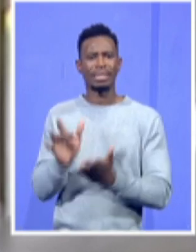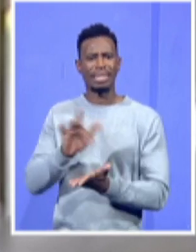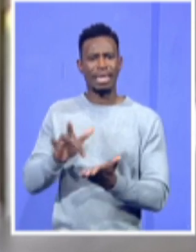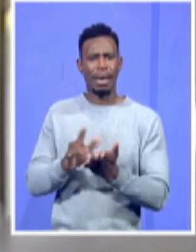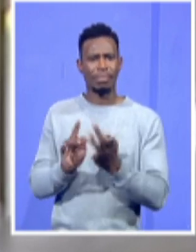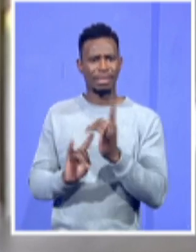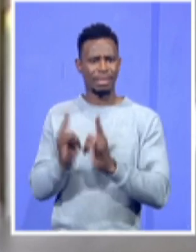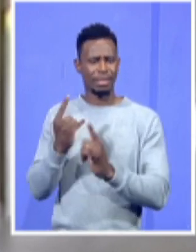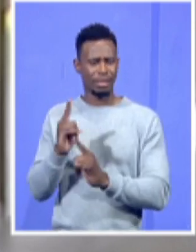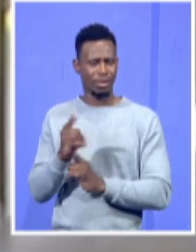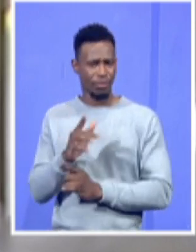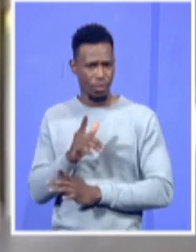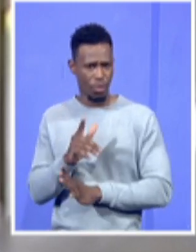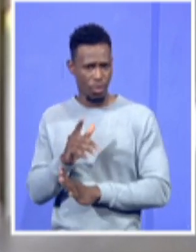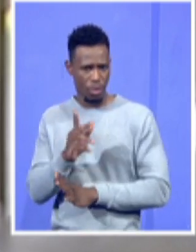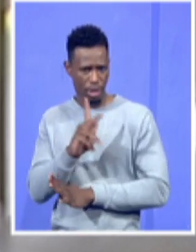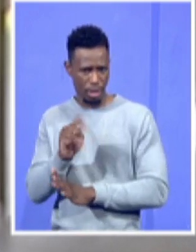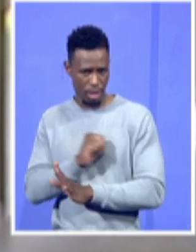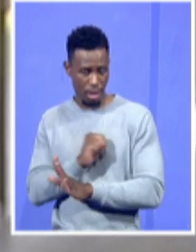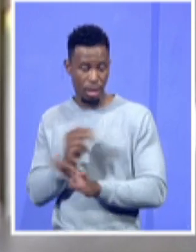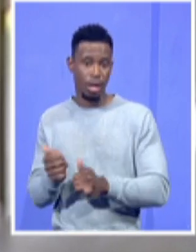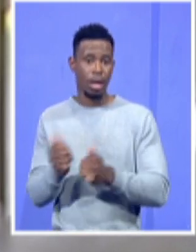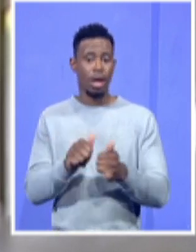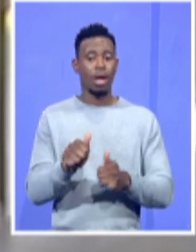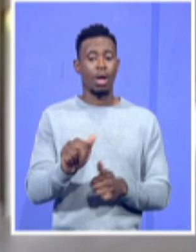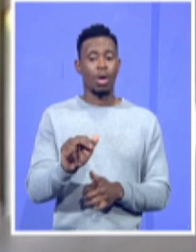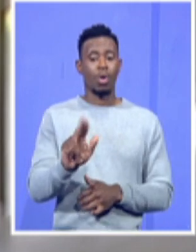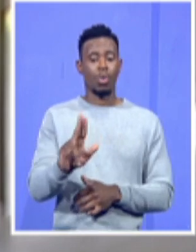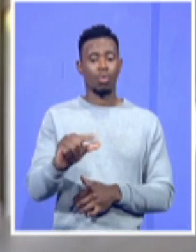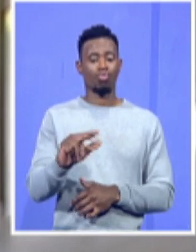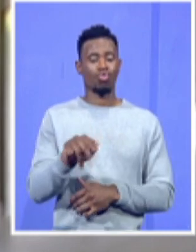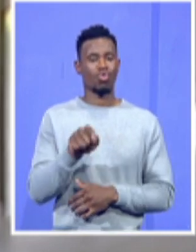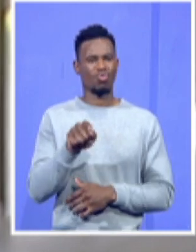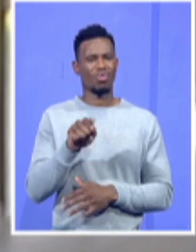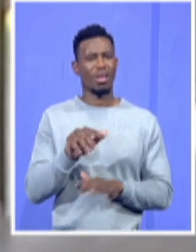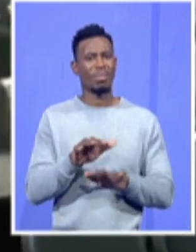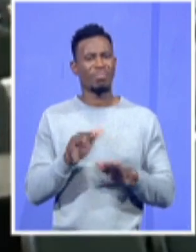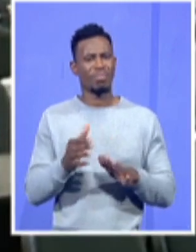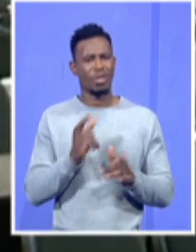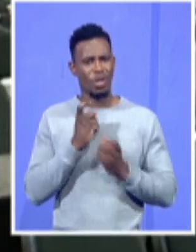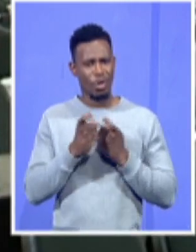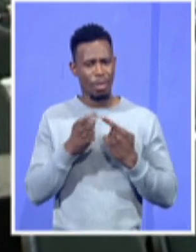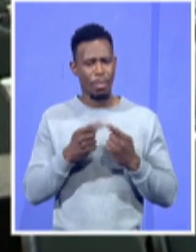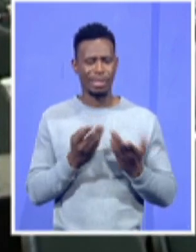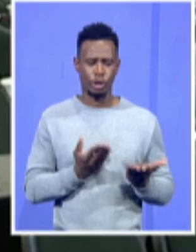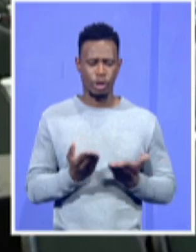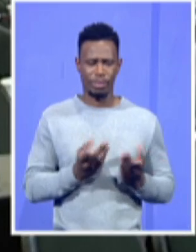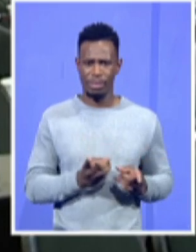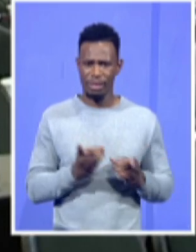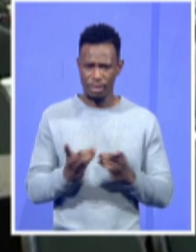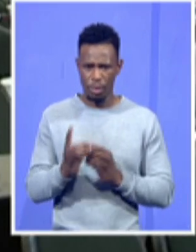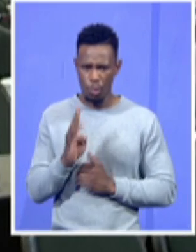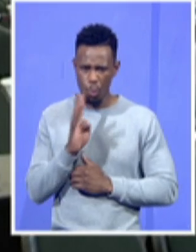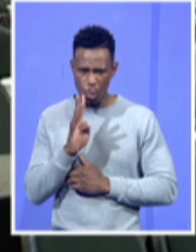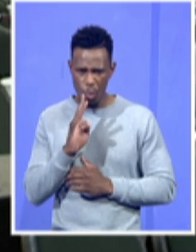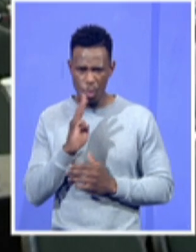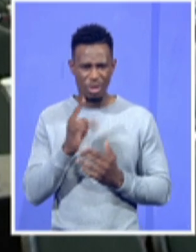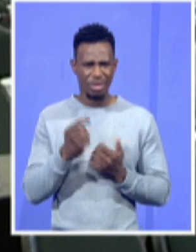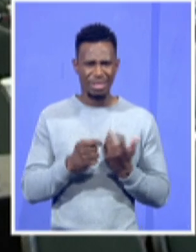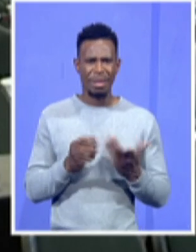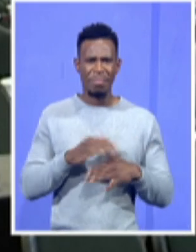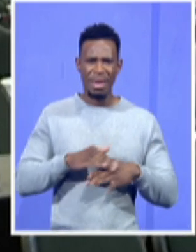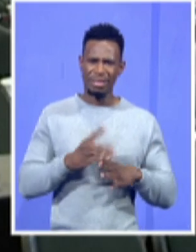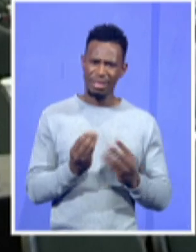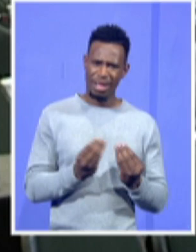to the Ugu district municipality, residents are complaining about issues of service delivery, issues of water, which is a basic necessity, issues of